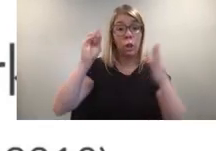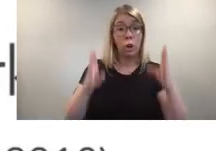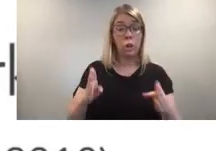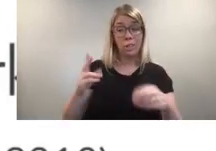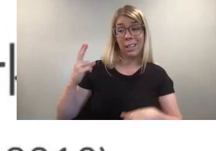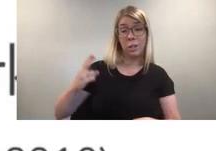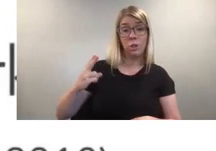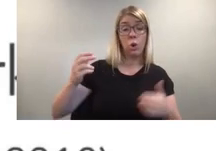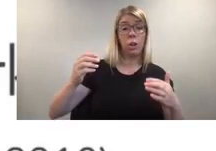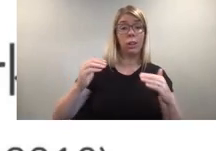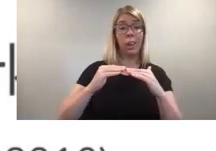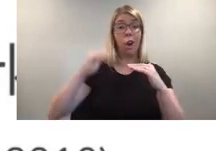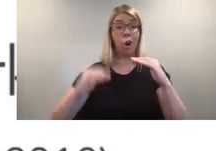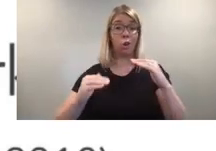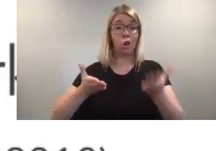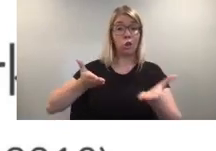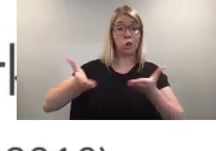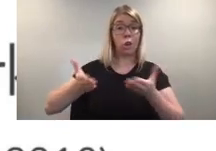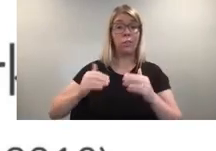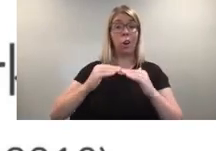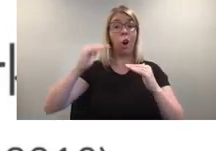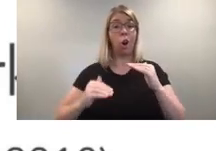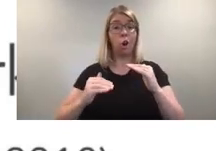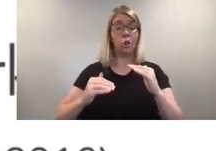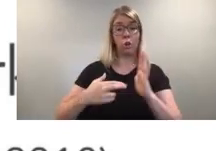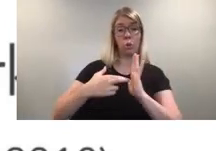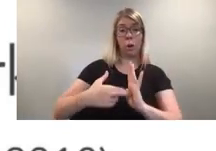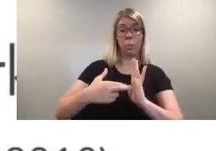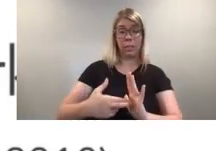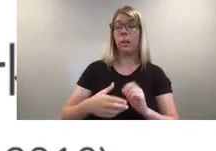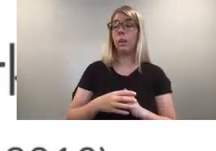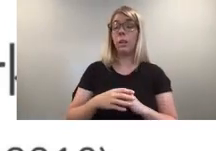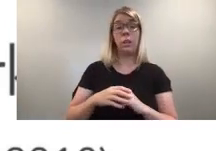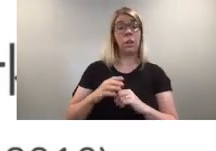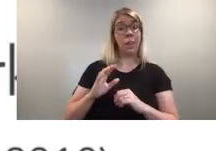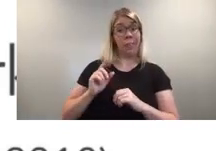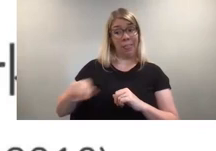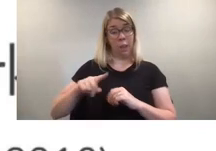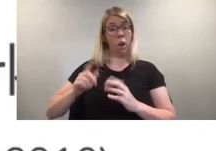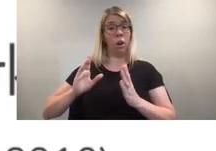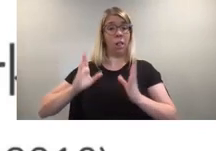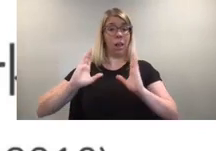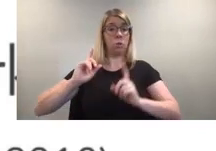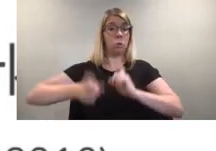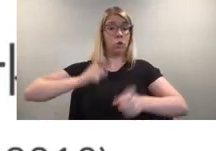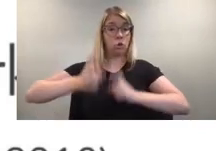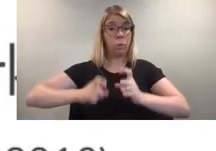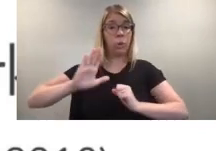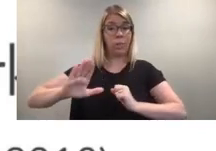and underrepresented to contribute their own experiences, perspectives, and stories to the learning